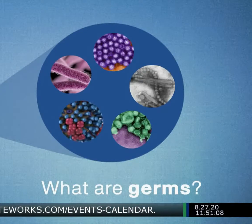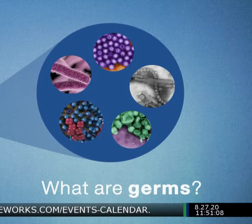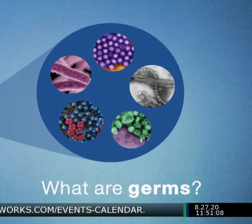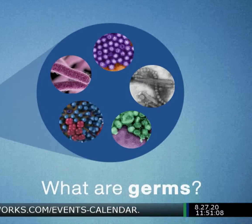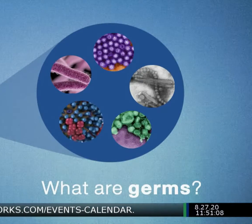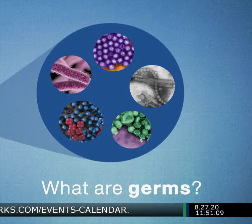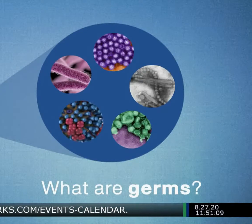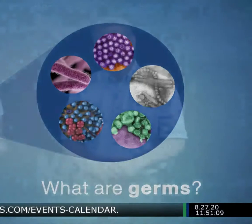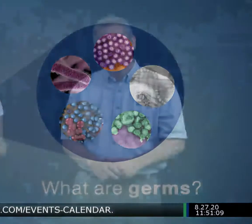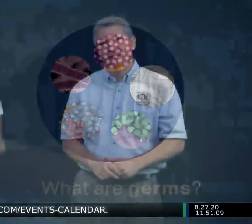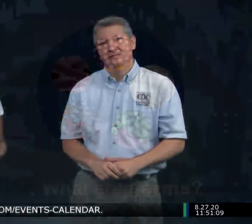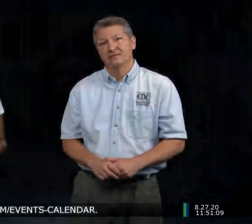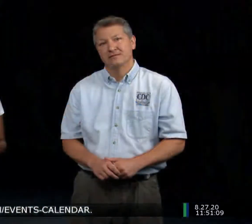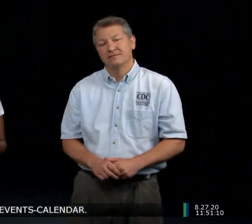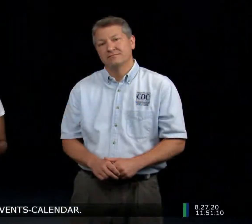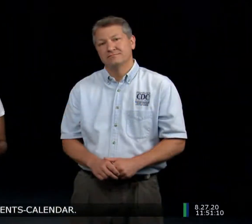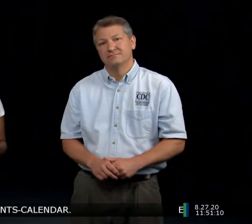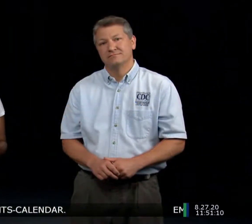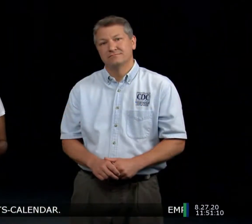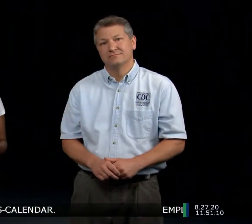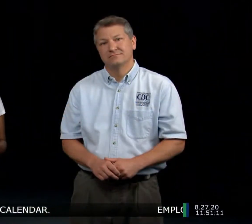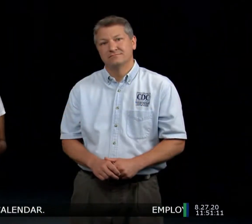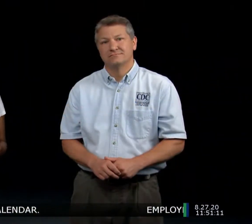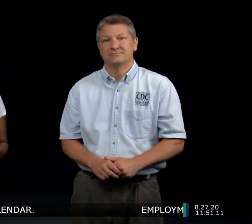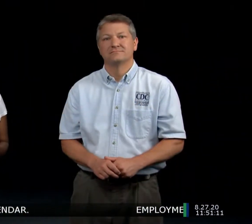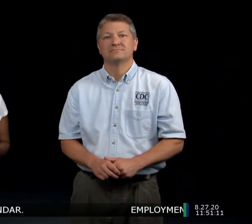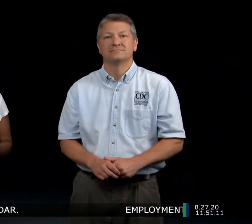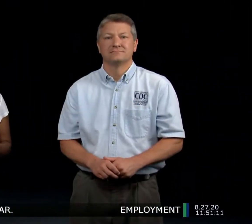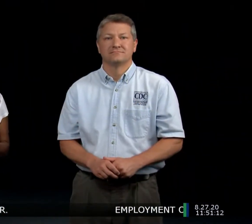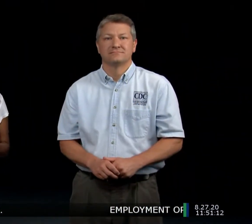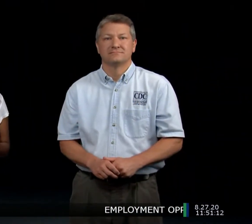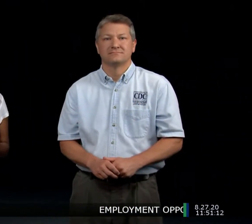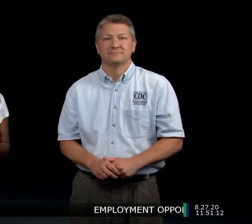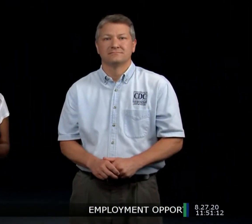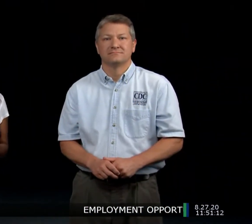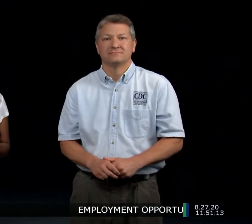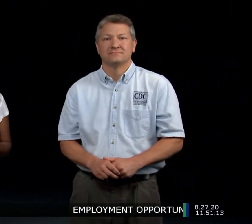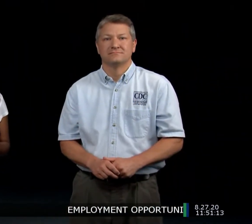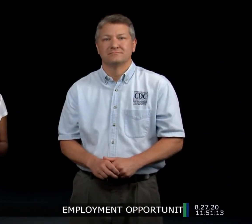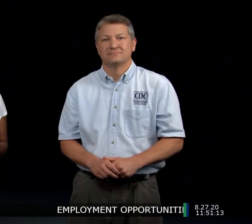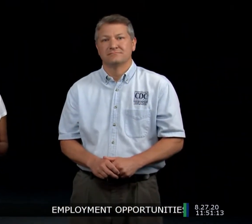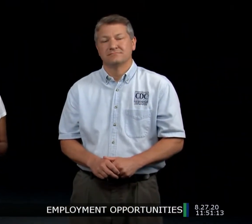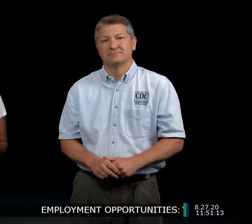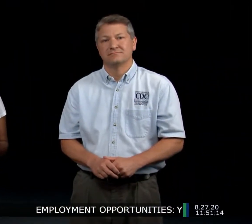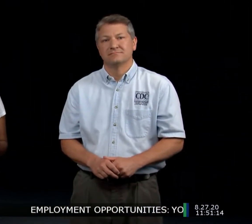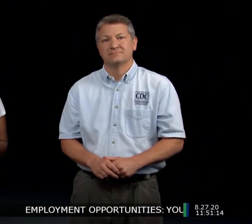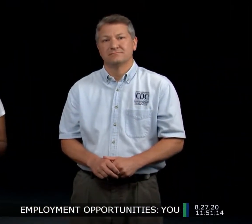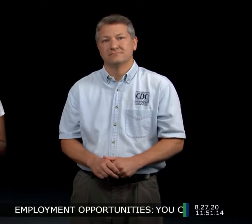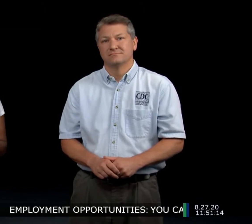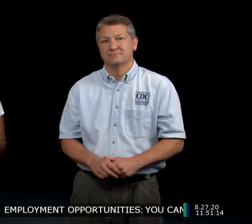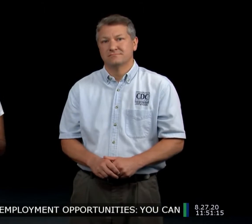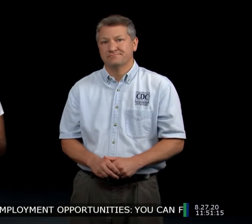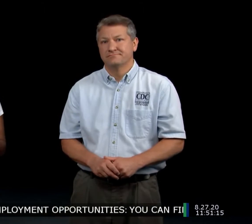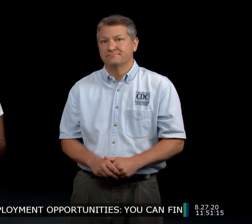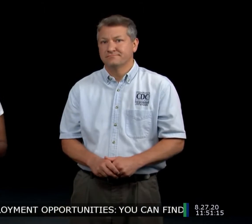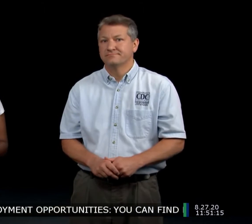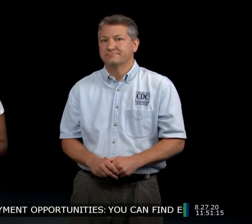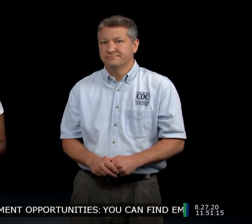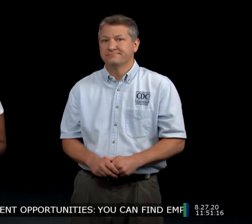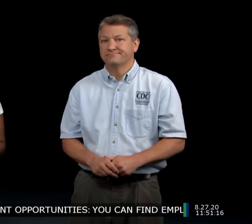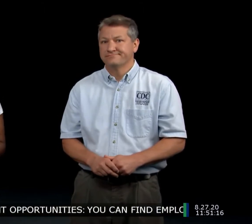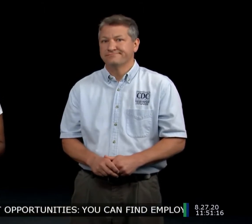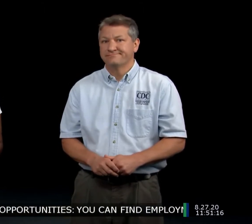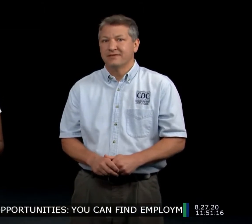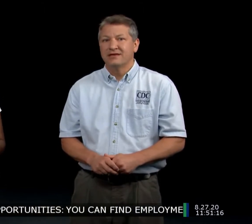the ones in our intestines that help break down food. But other types of germs can make you sick, like when you get the flu, a cold, or